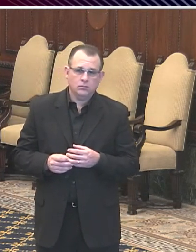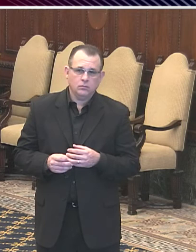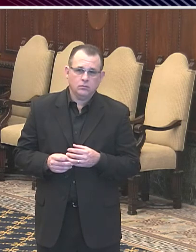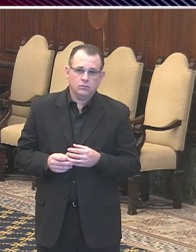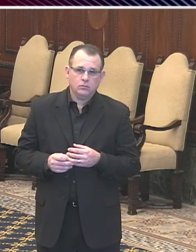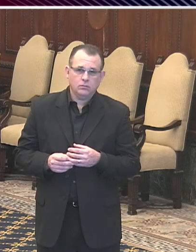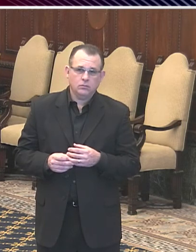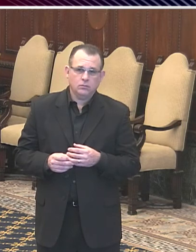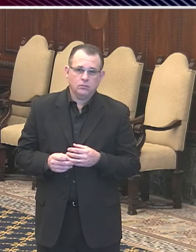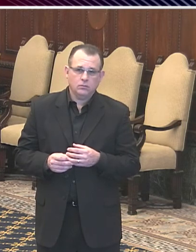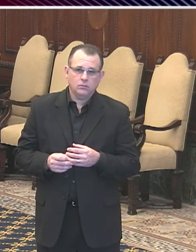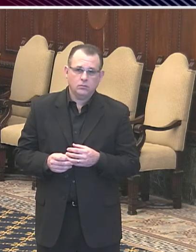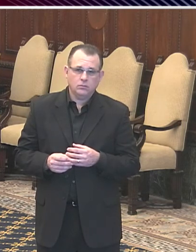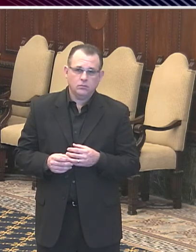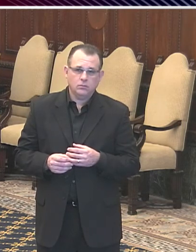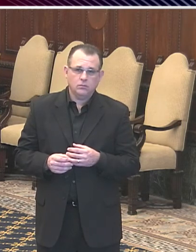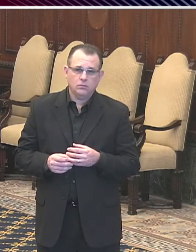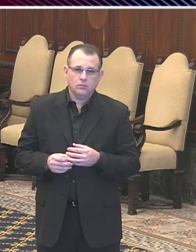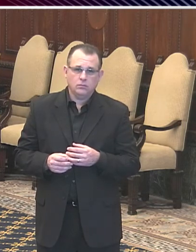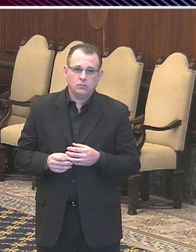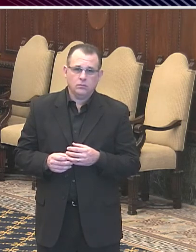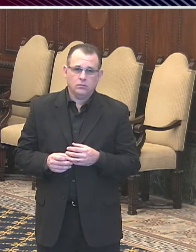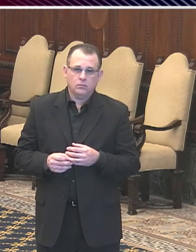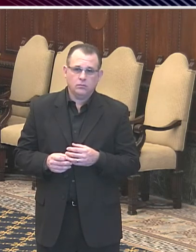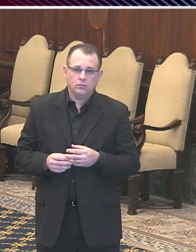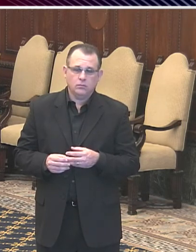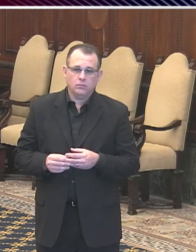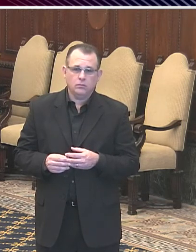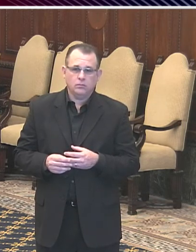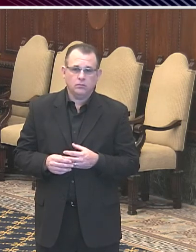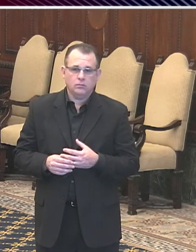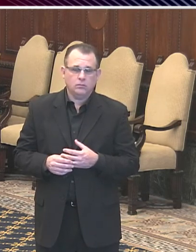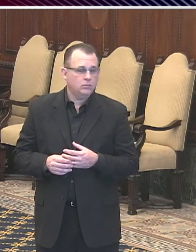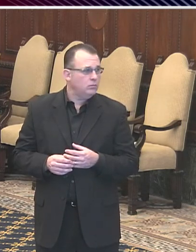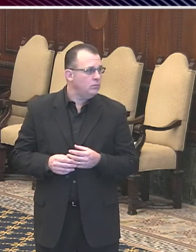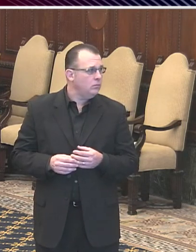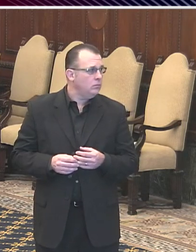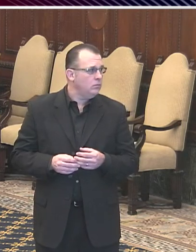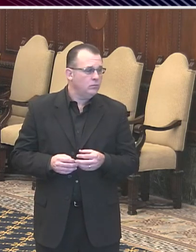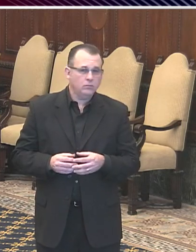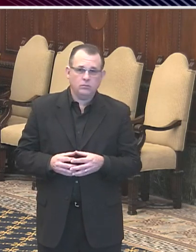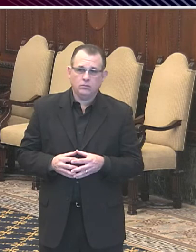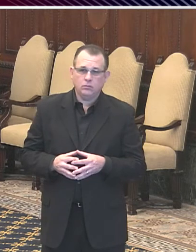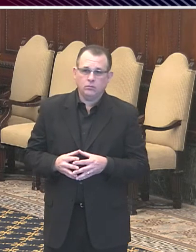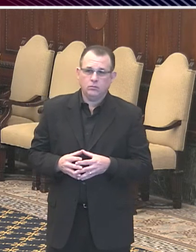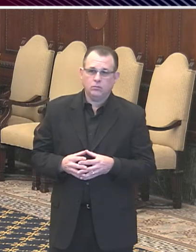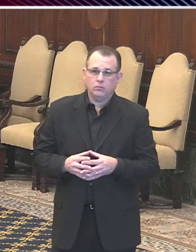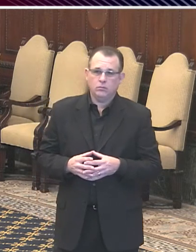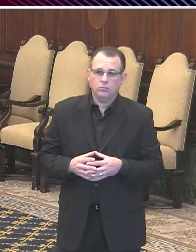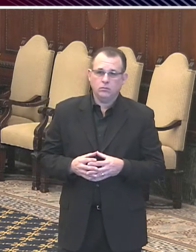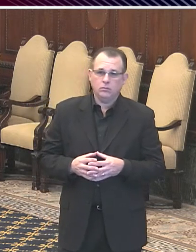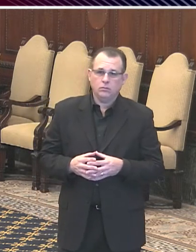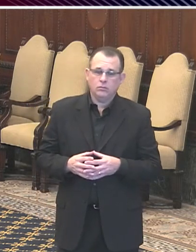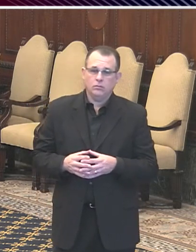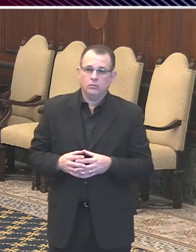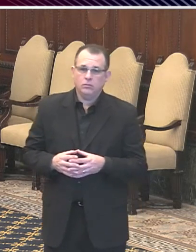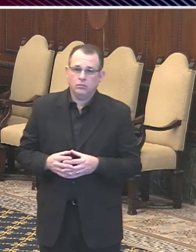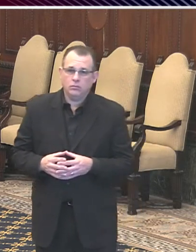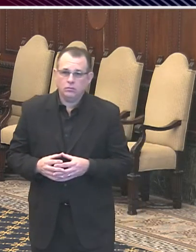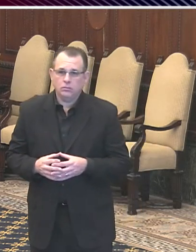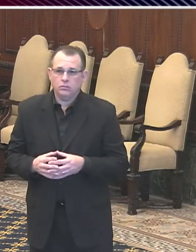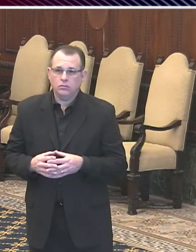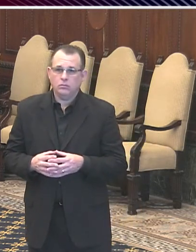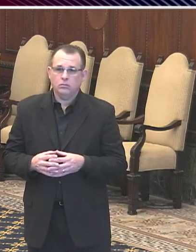COVID-19 y que has escuchado de que algunos jefes de policía les han indicado que hagan qué cosas si sus oficiales muestran positivo.